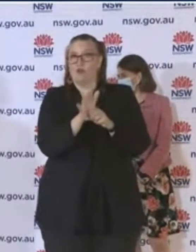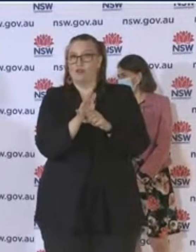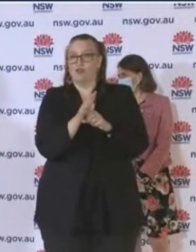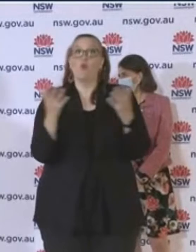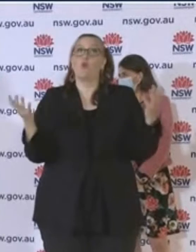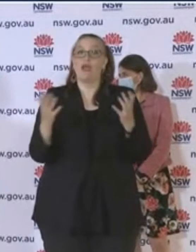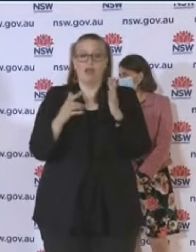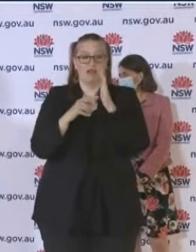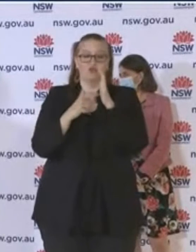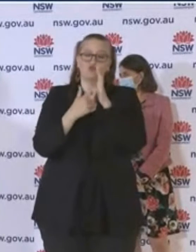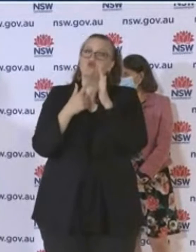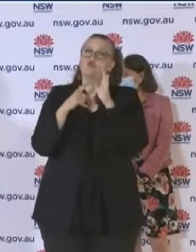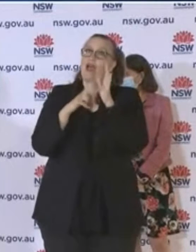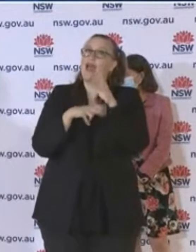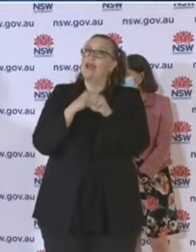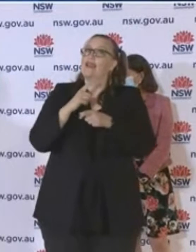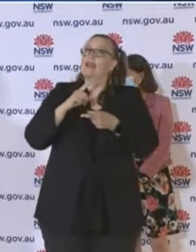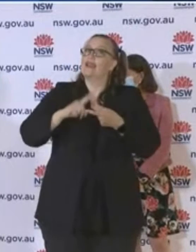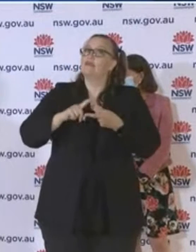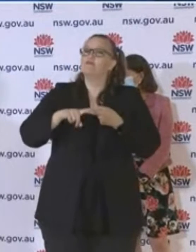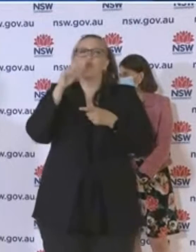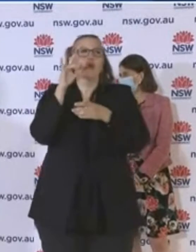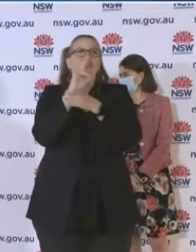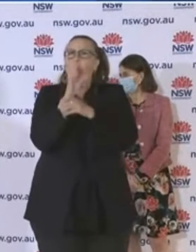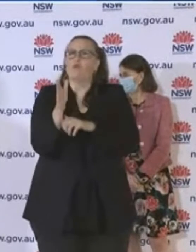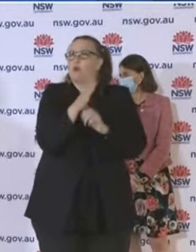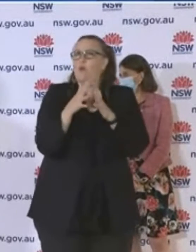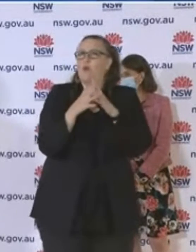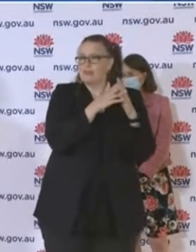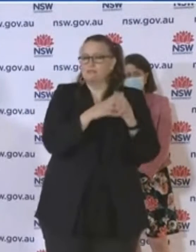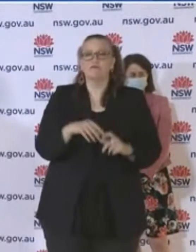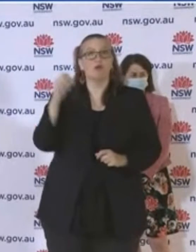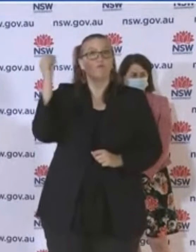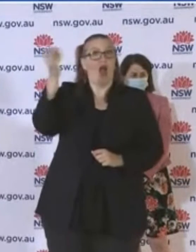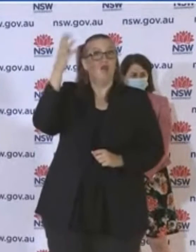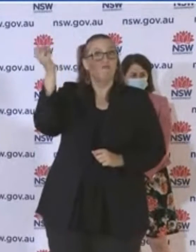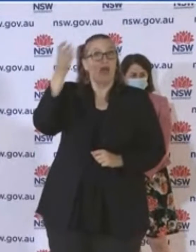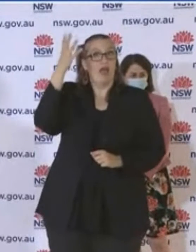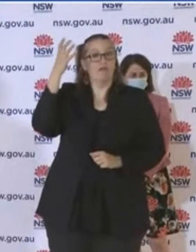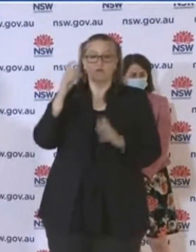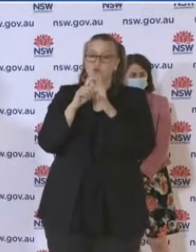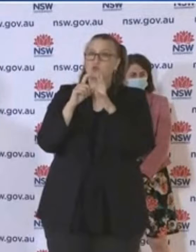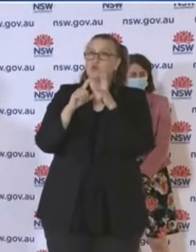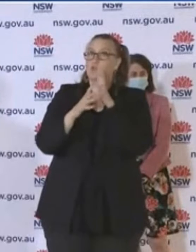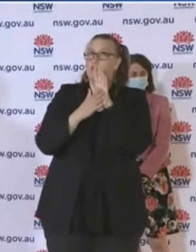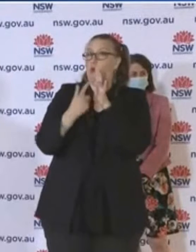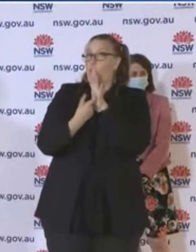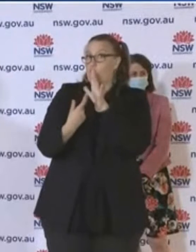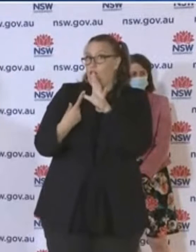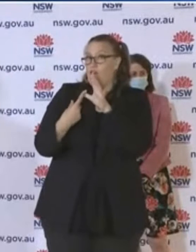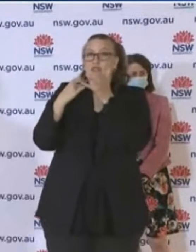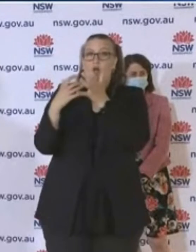Trangie, which is just west of Dubbo, Byron Bay on the north coast, Temora in southwestern regional New South